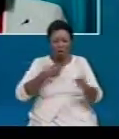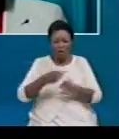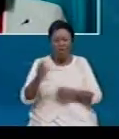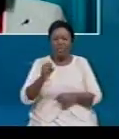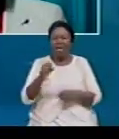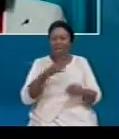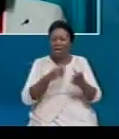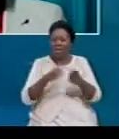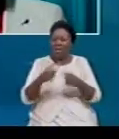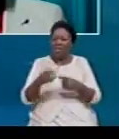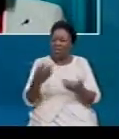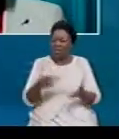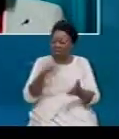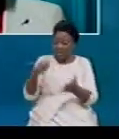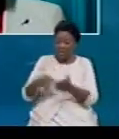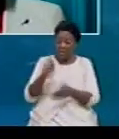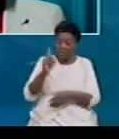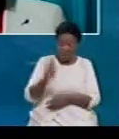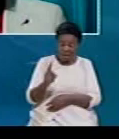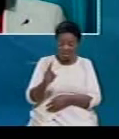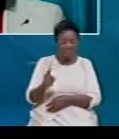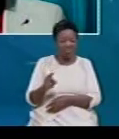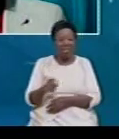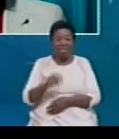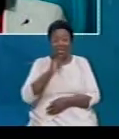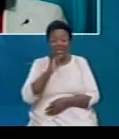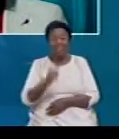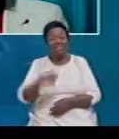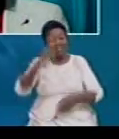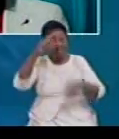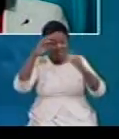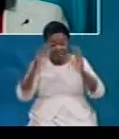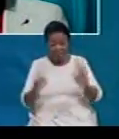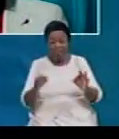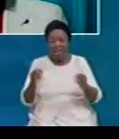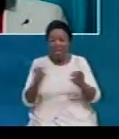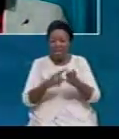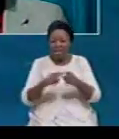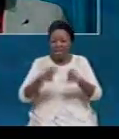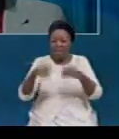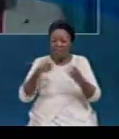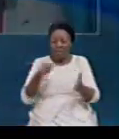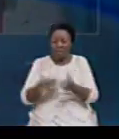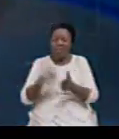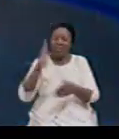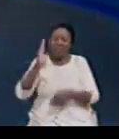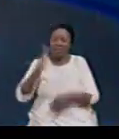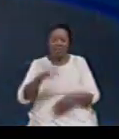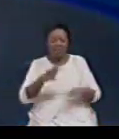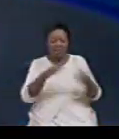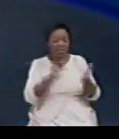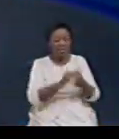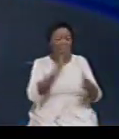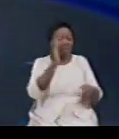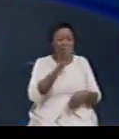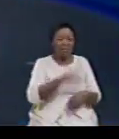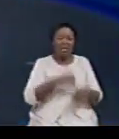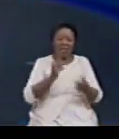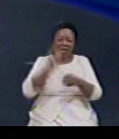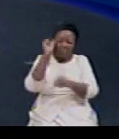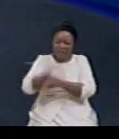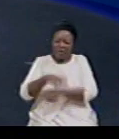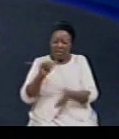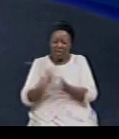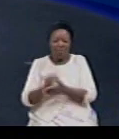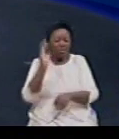escape it. This one is determined. And they gave him testimonies, bad testimonies. We defeated that, we defeated that, we